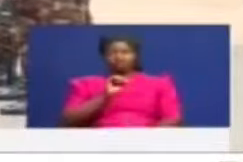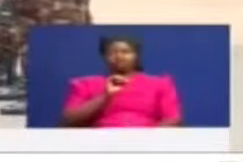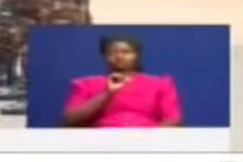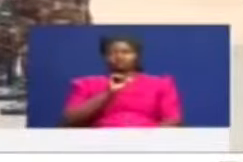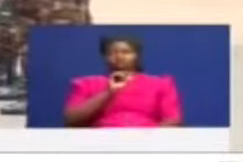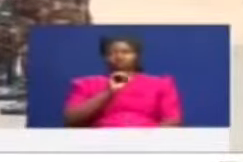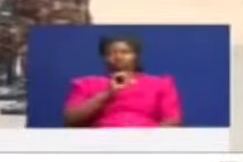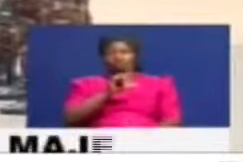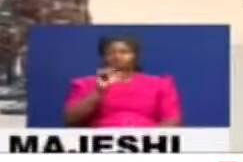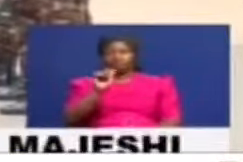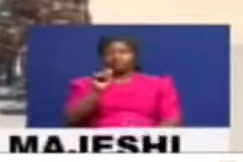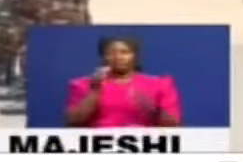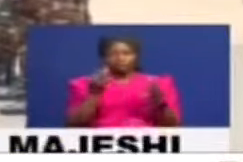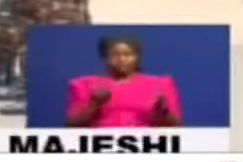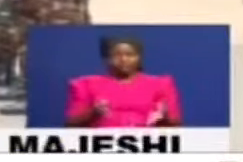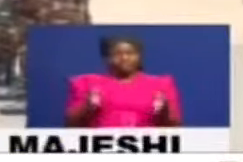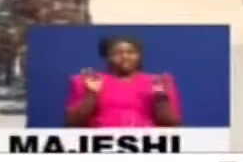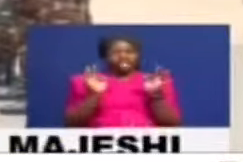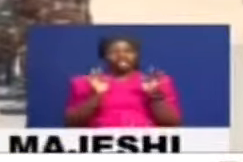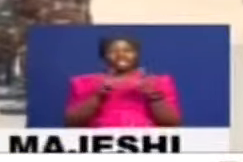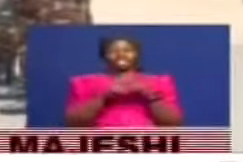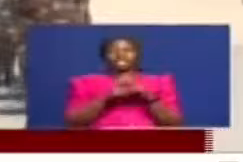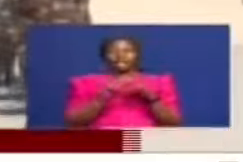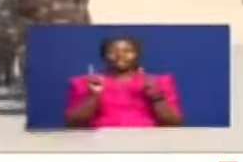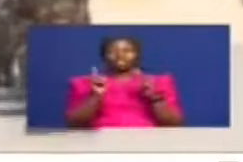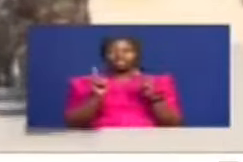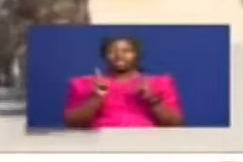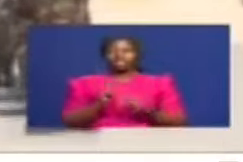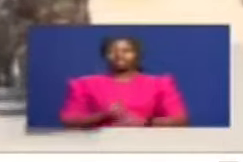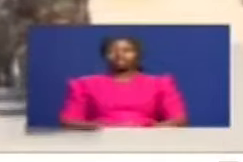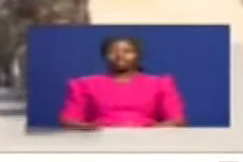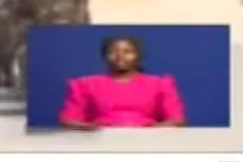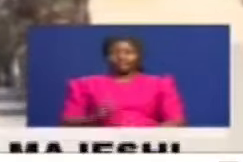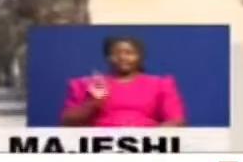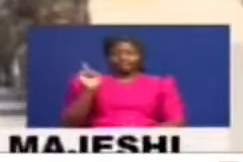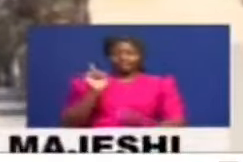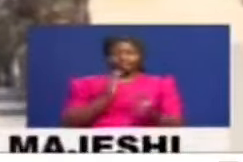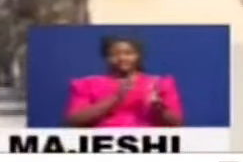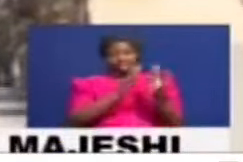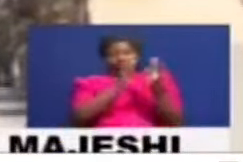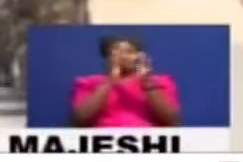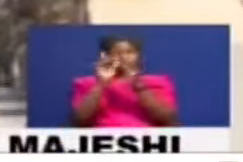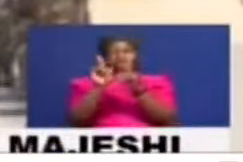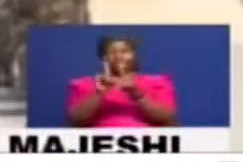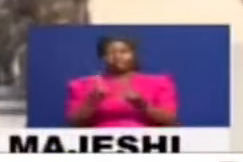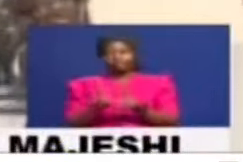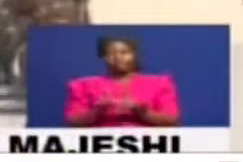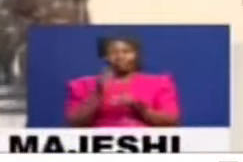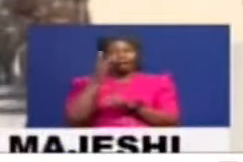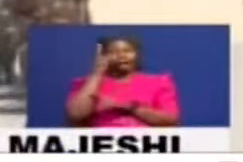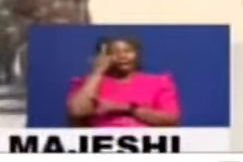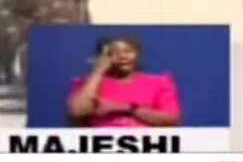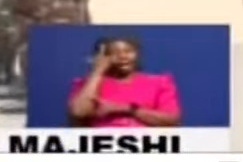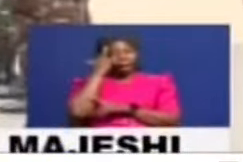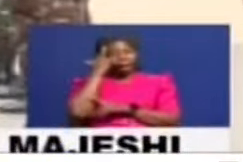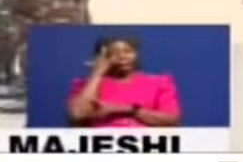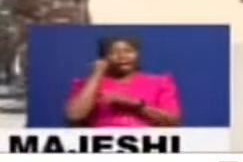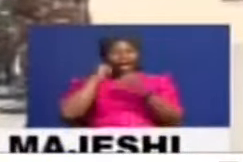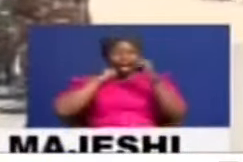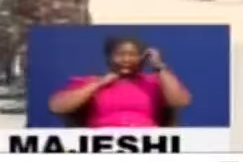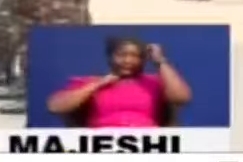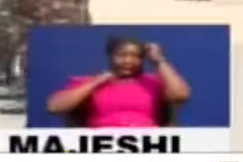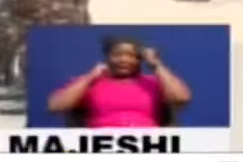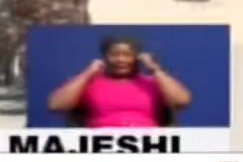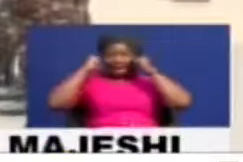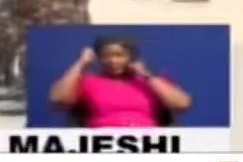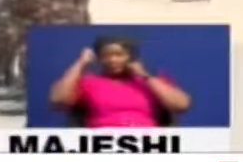of the late General Francis Ogolla will be taking place. And it is expected to be quite